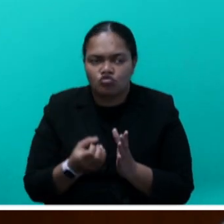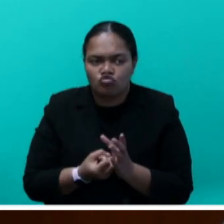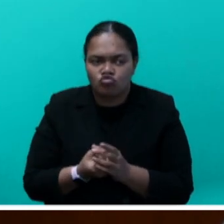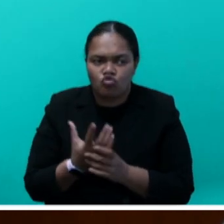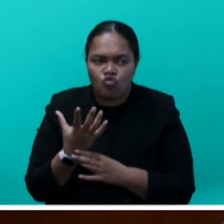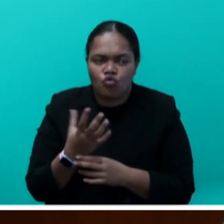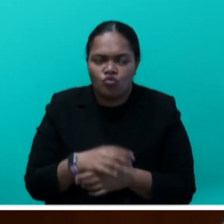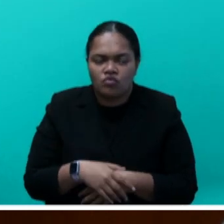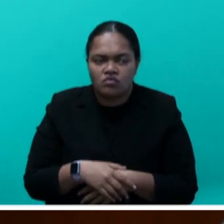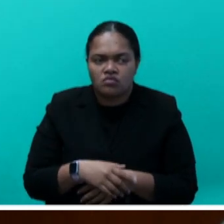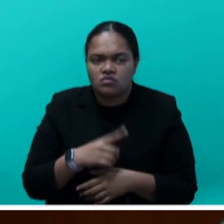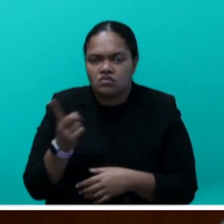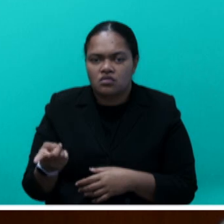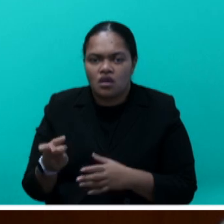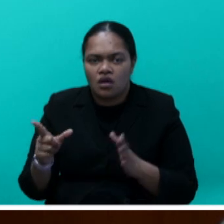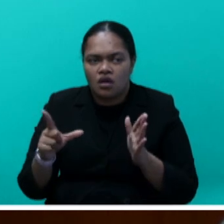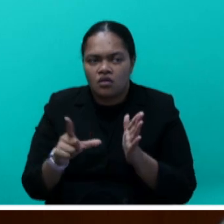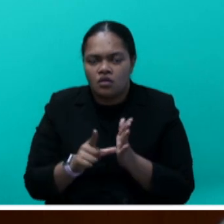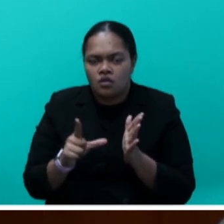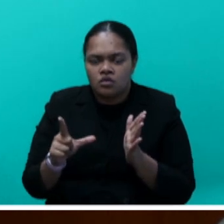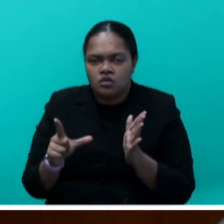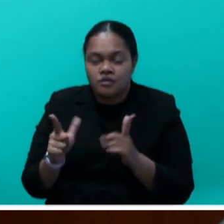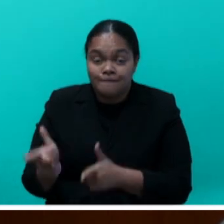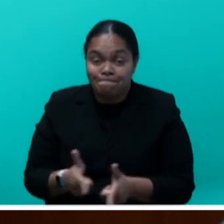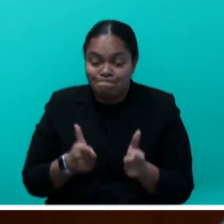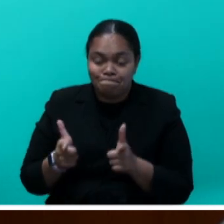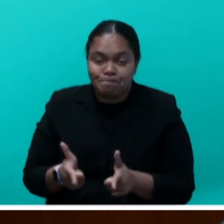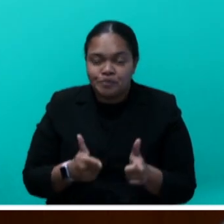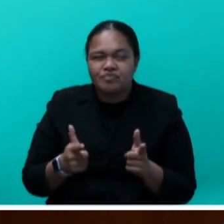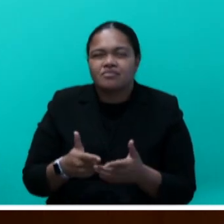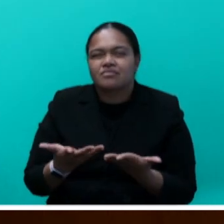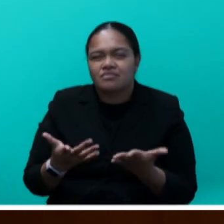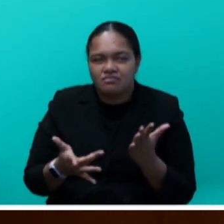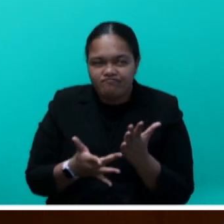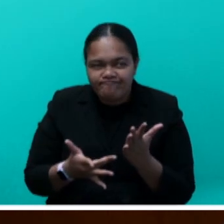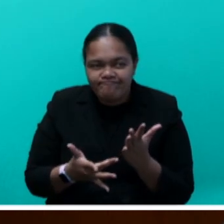State-of-the-art logistics, software, and automation systems at the